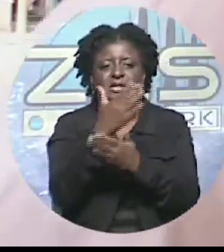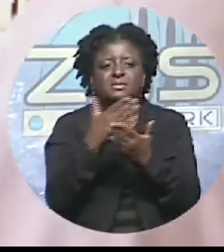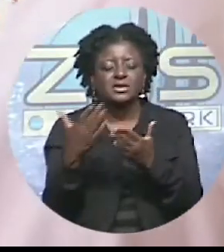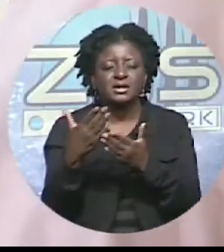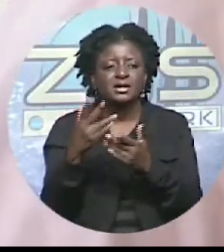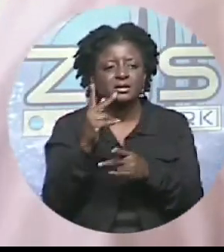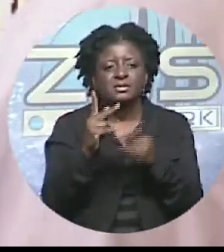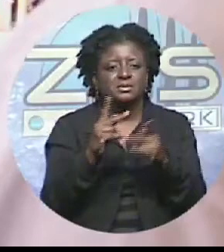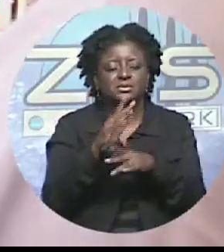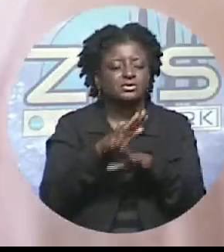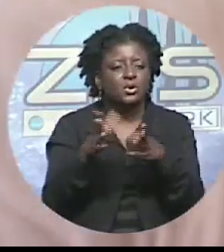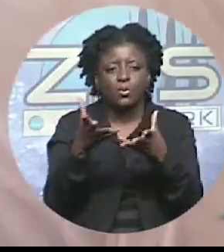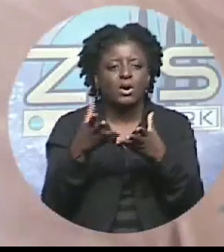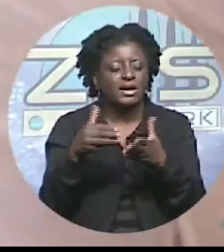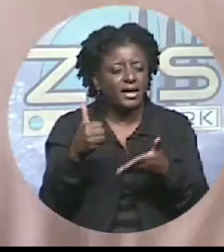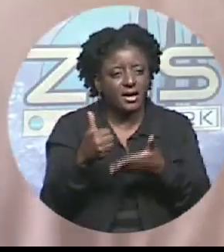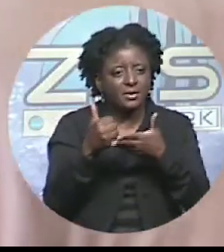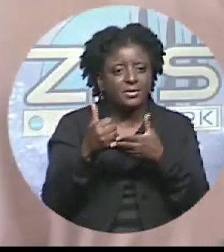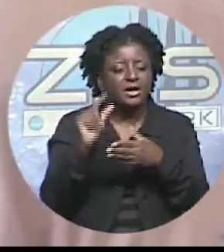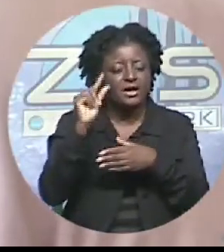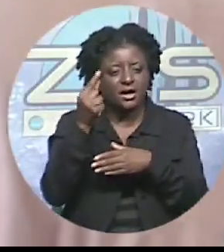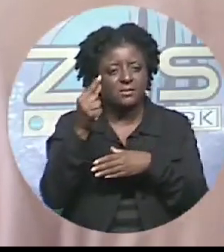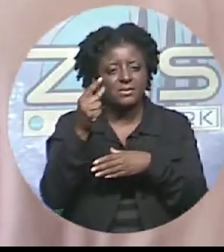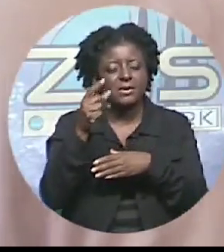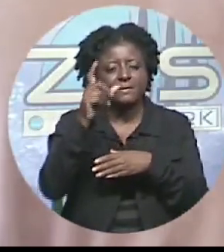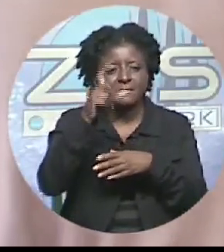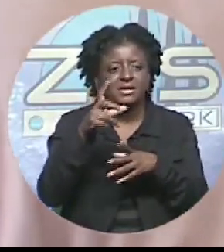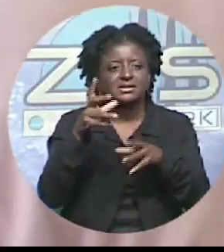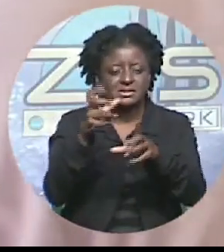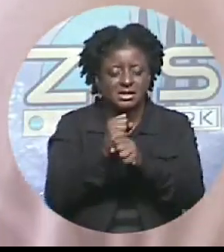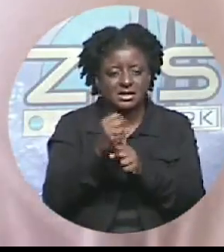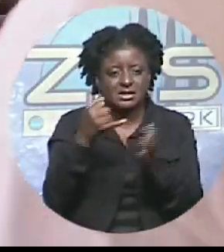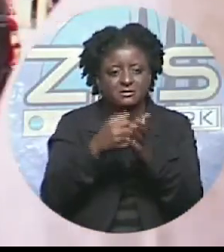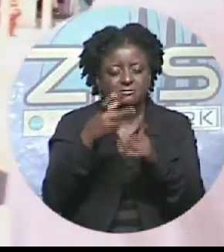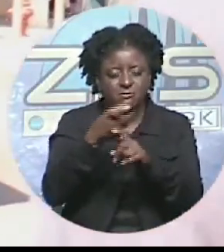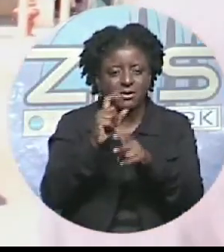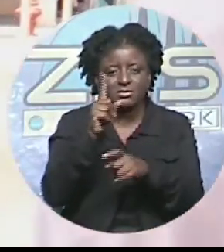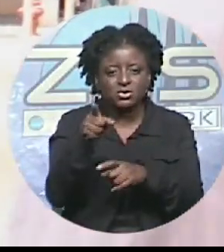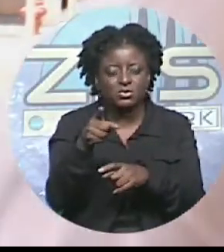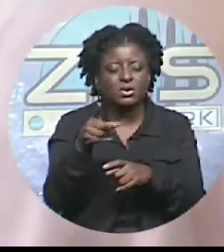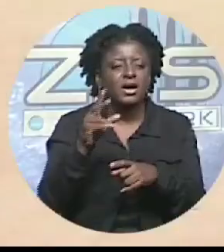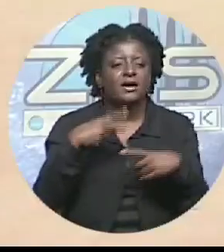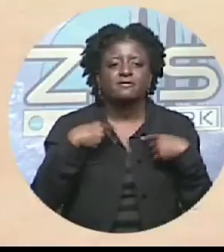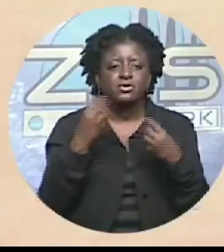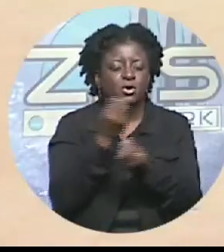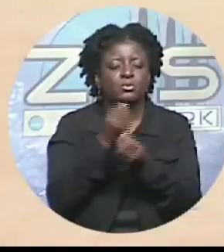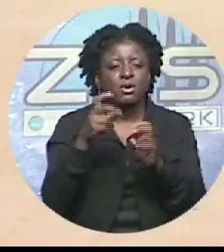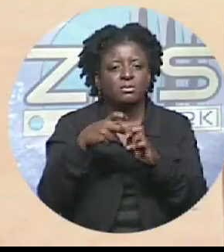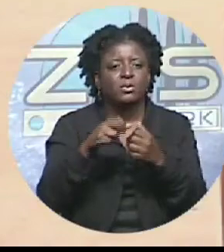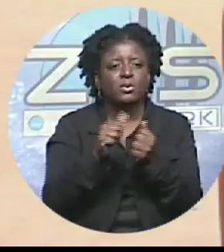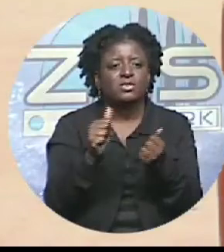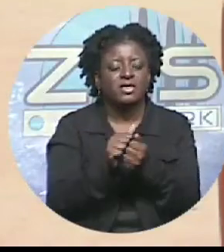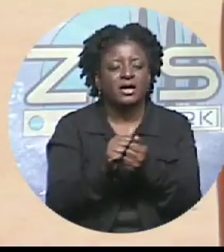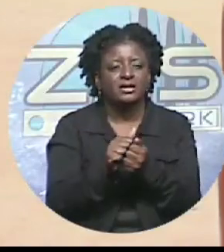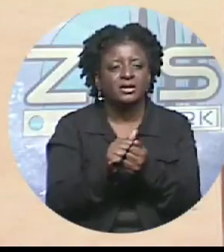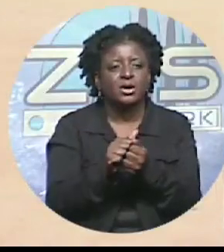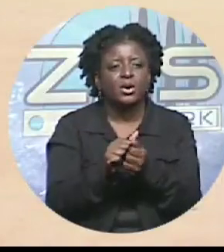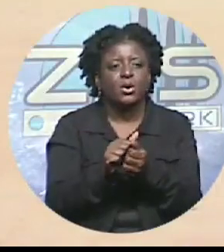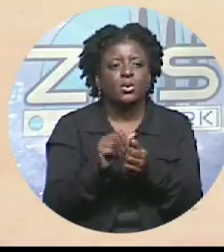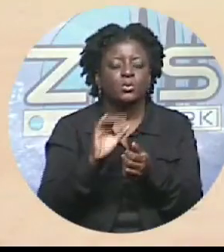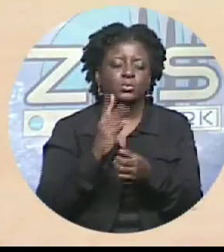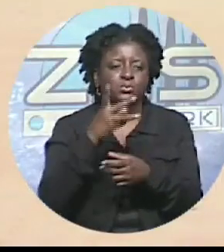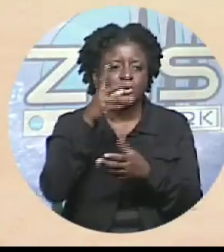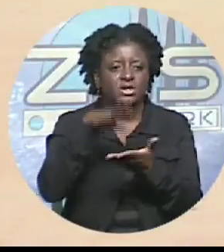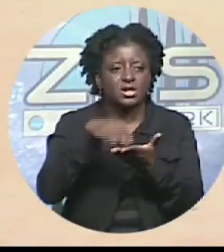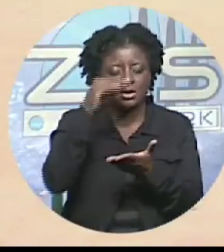want to help with. So if the government got to suck it out of you, I don't have a problem with that because it helps with other things. Generally, we learned that most Bahamians